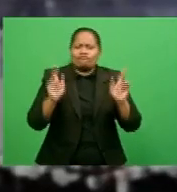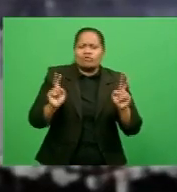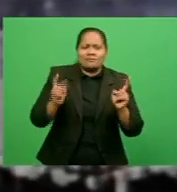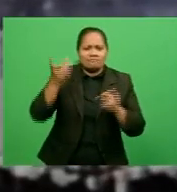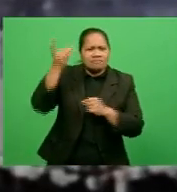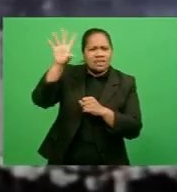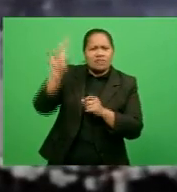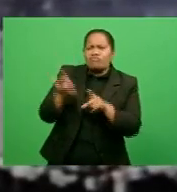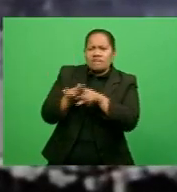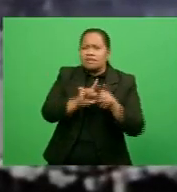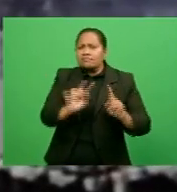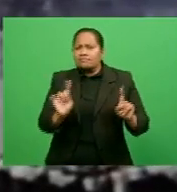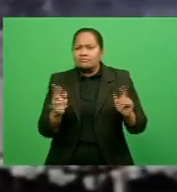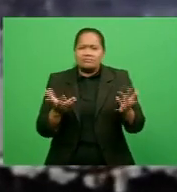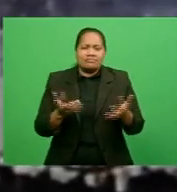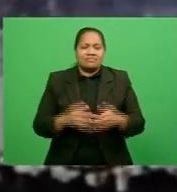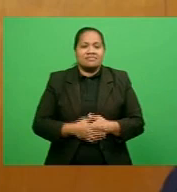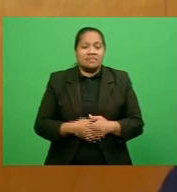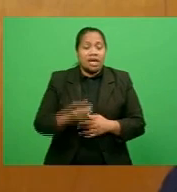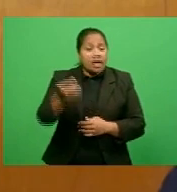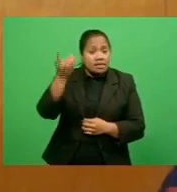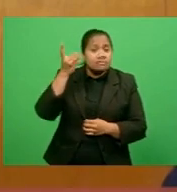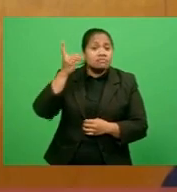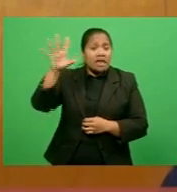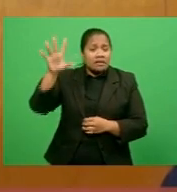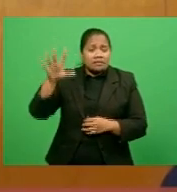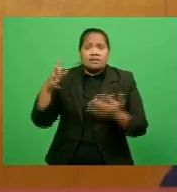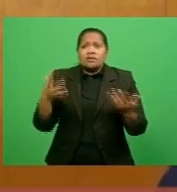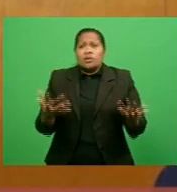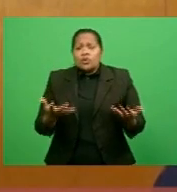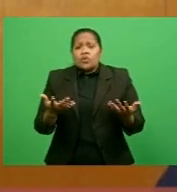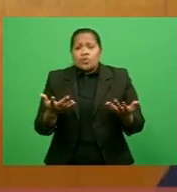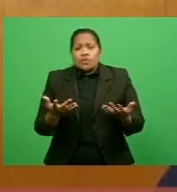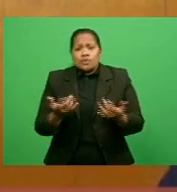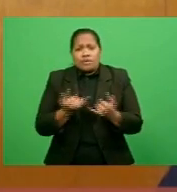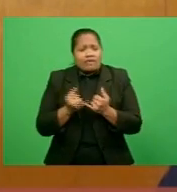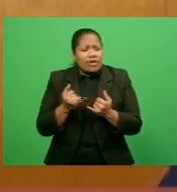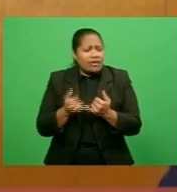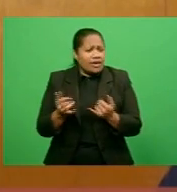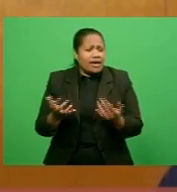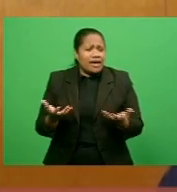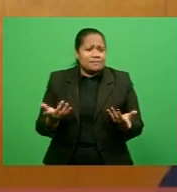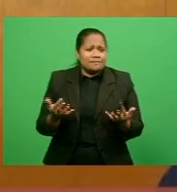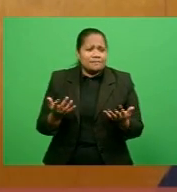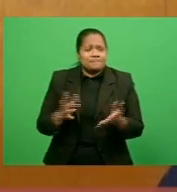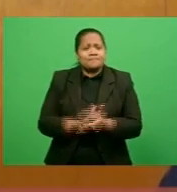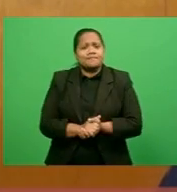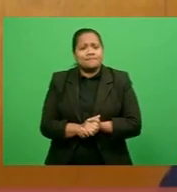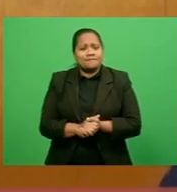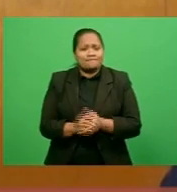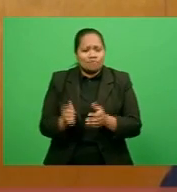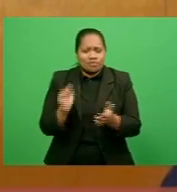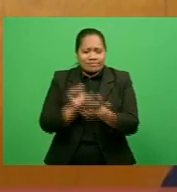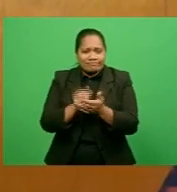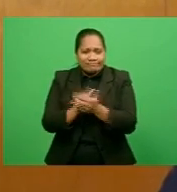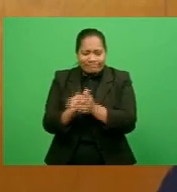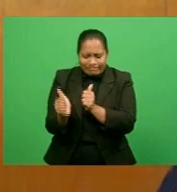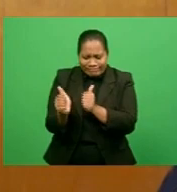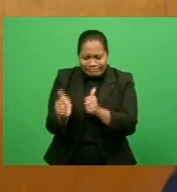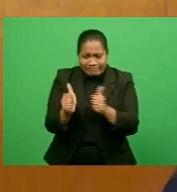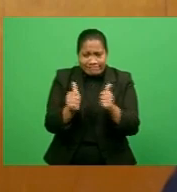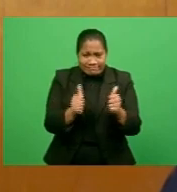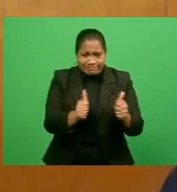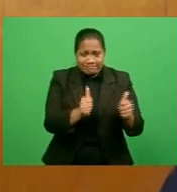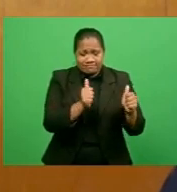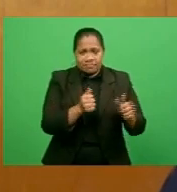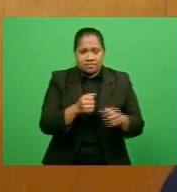meant. Independence had some very little arrangement. All we knew